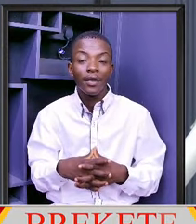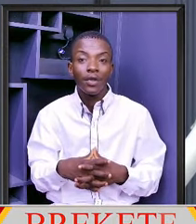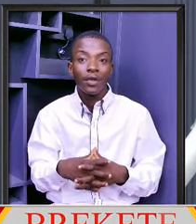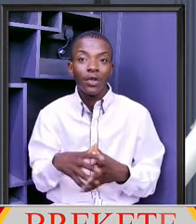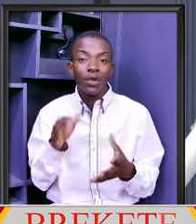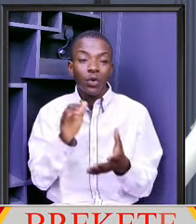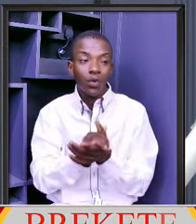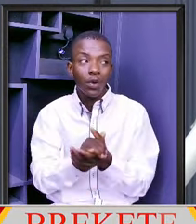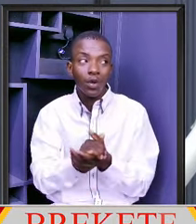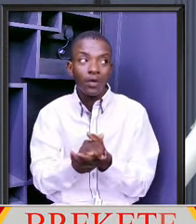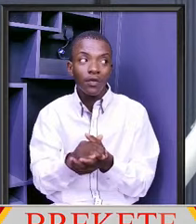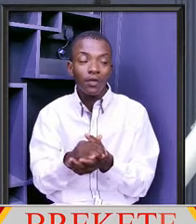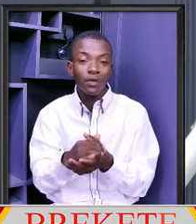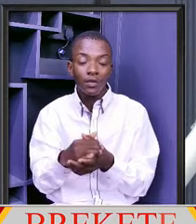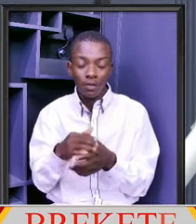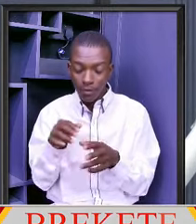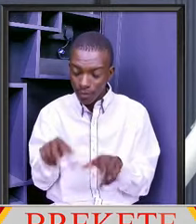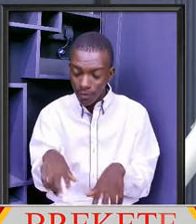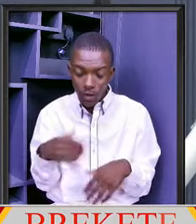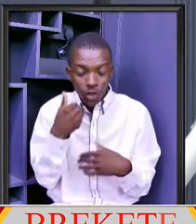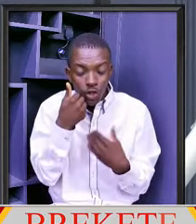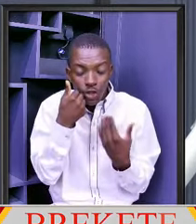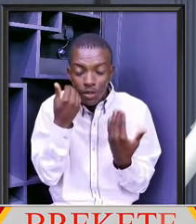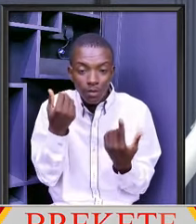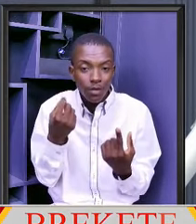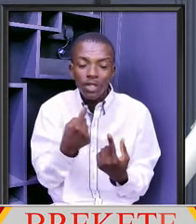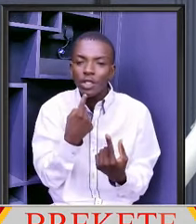The wife put head for ground. The children put head for ground.